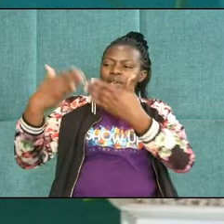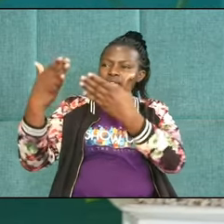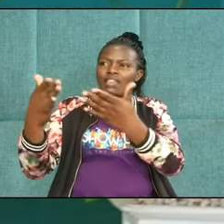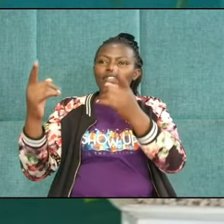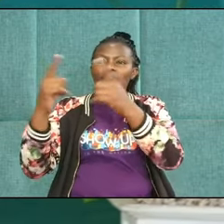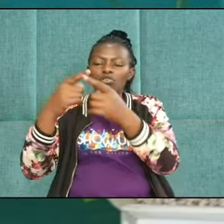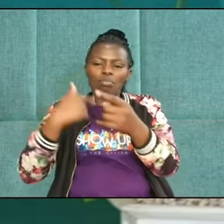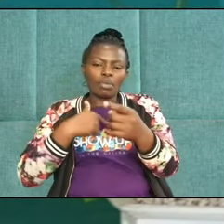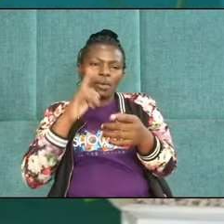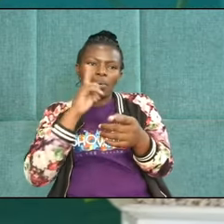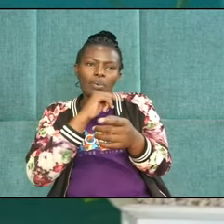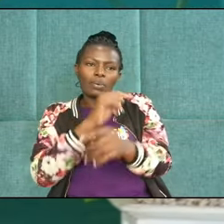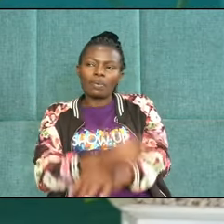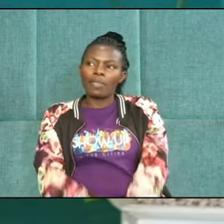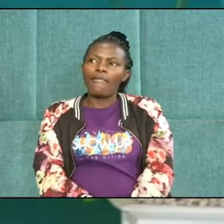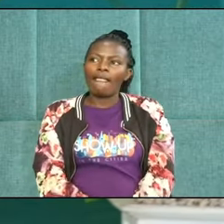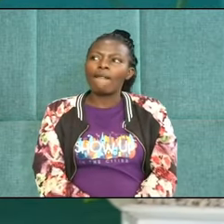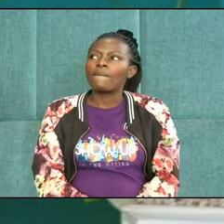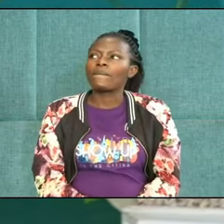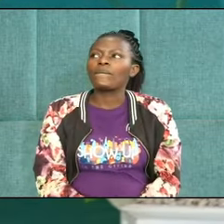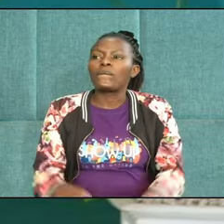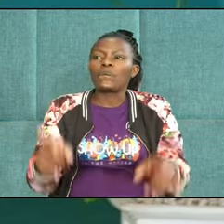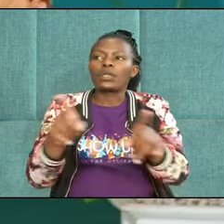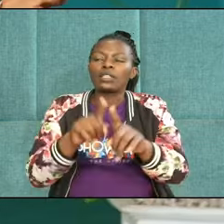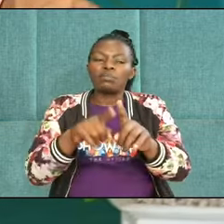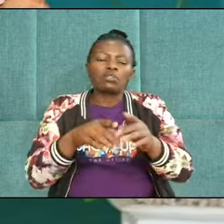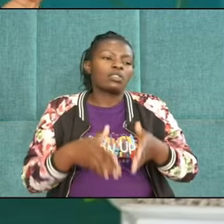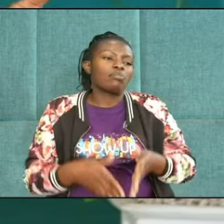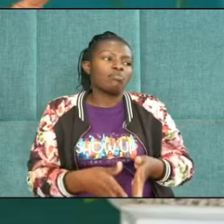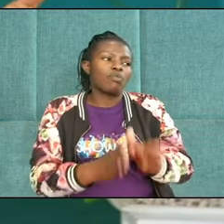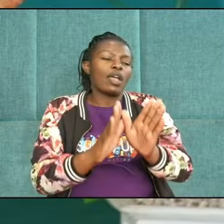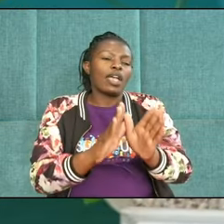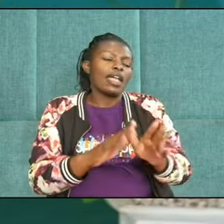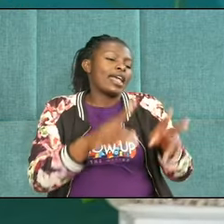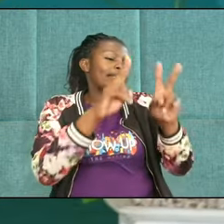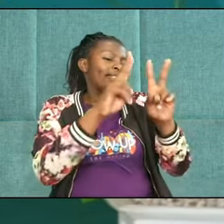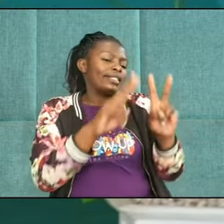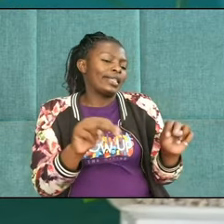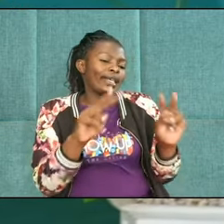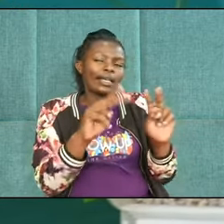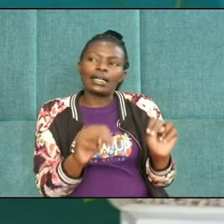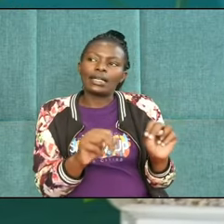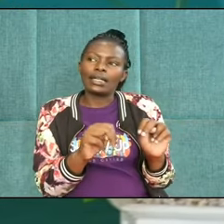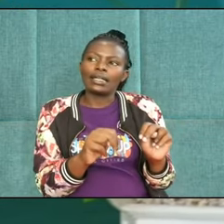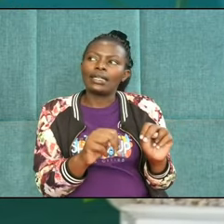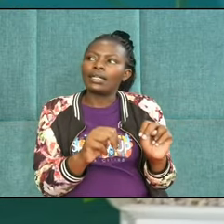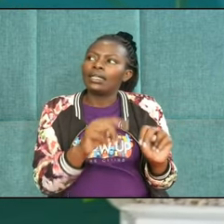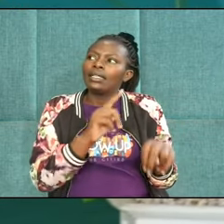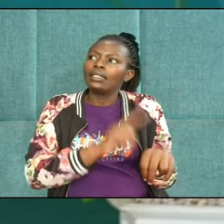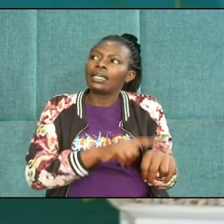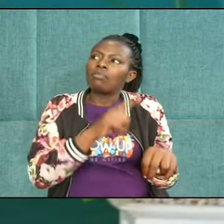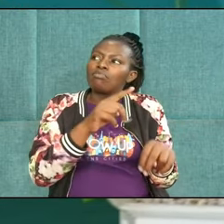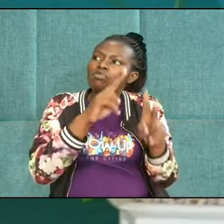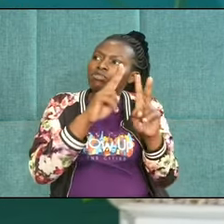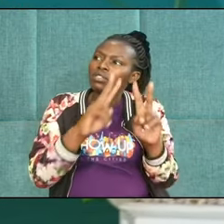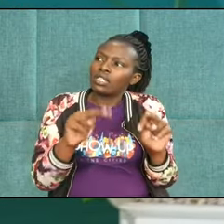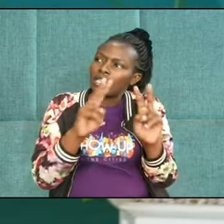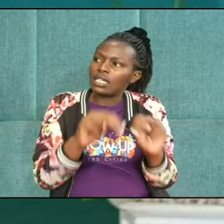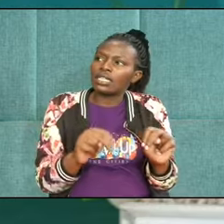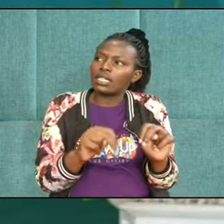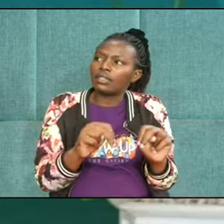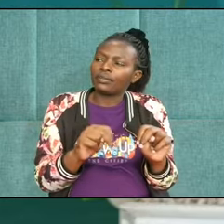it will definitely be given to me. Likewise, the verb seek. He says, when you seek, you will